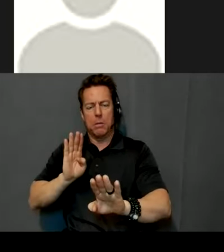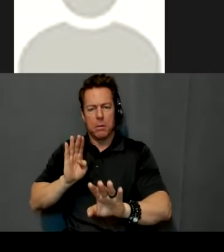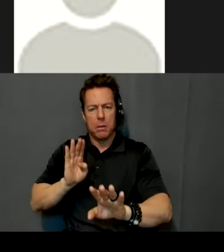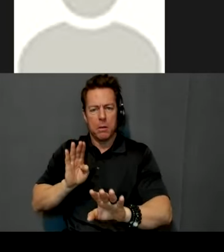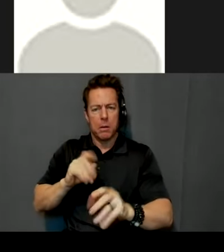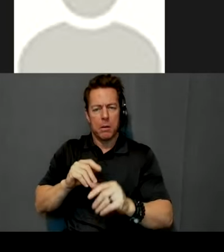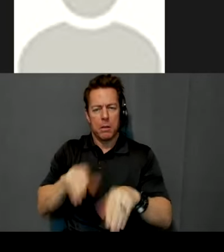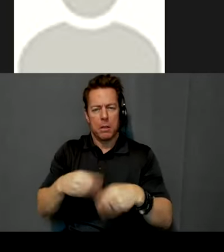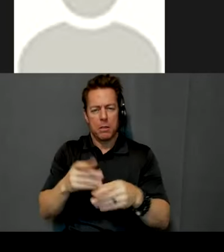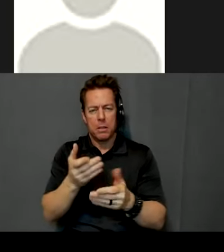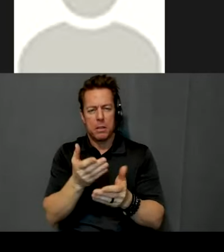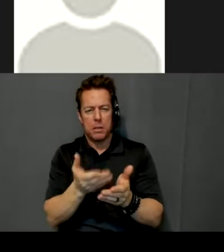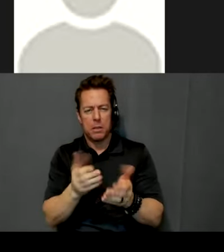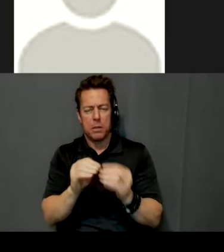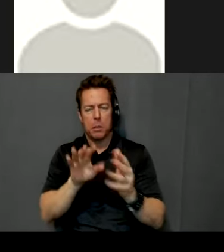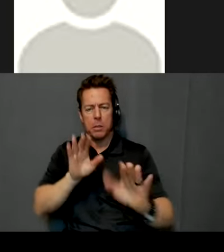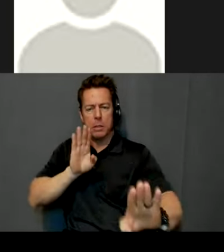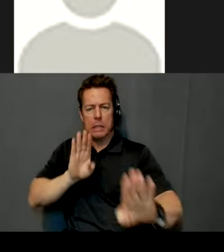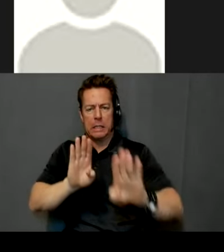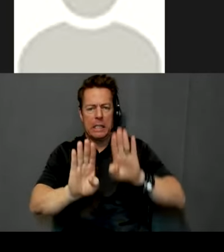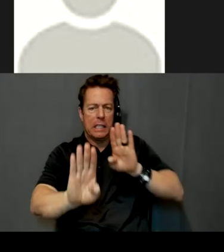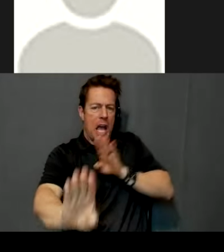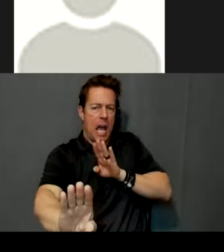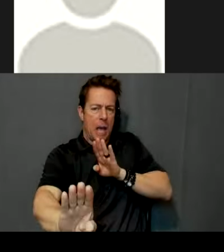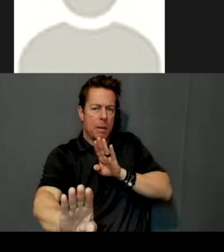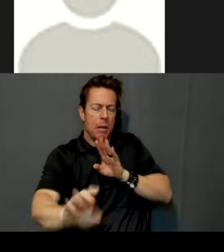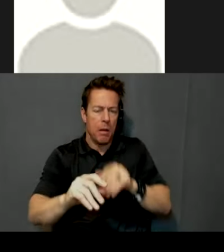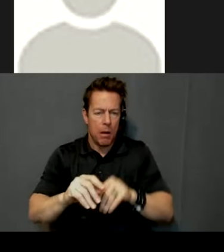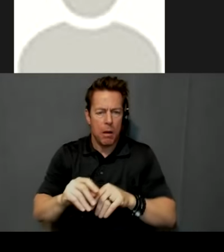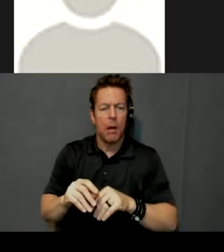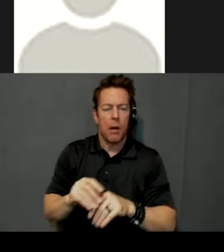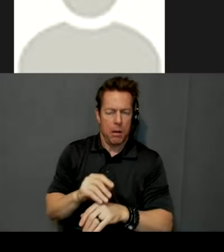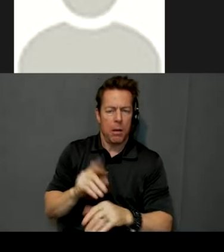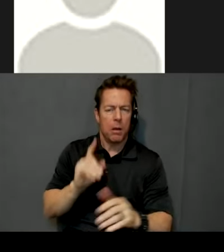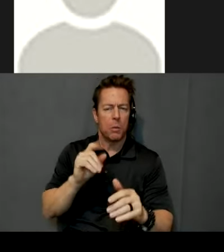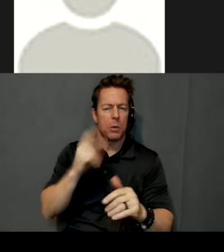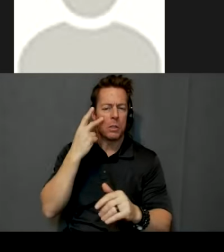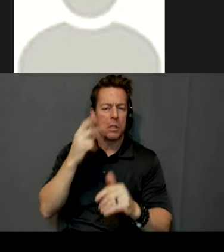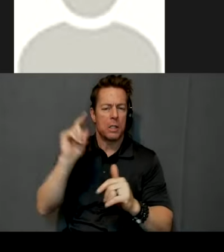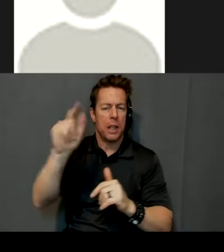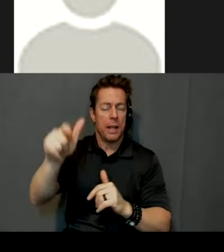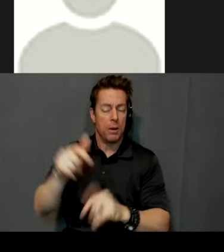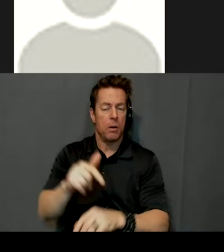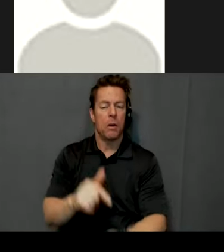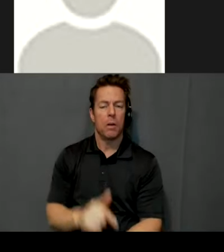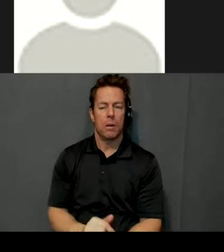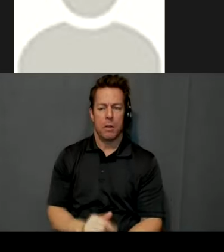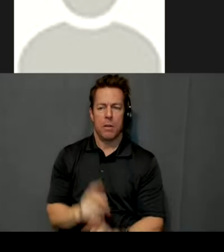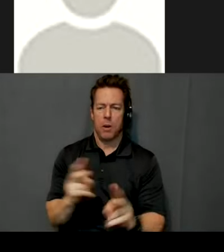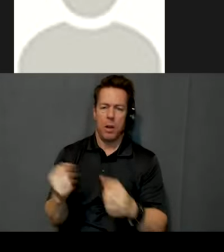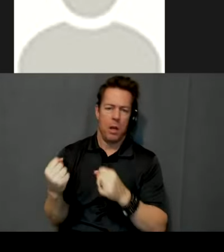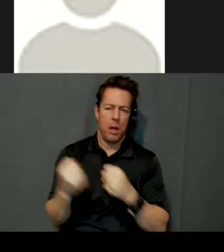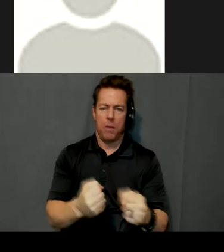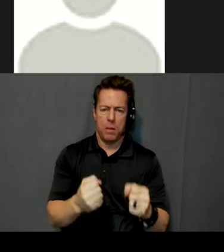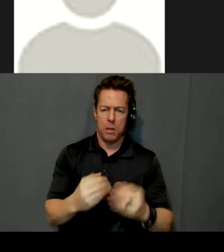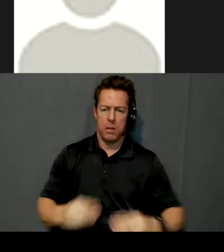gives these pieces so much depth. My early works that you'll see in a few slides are very heavily